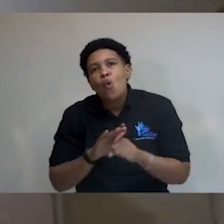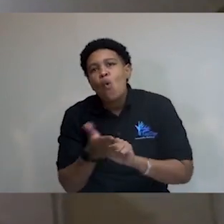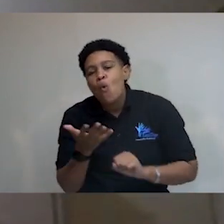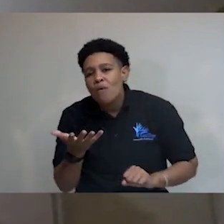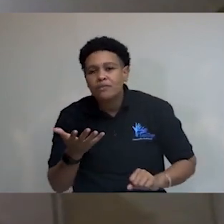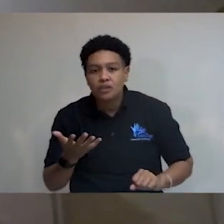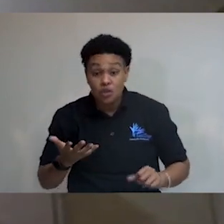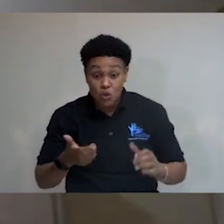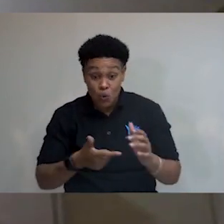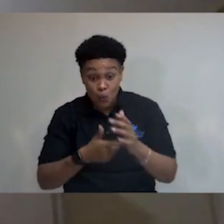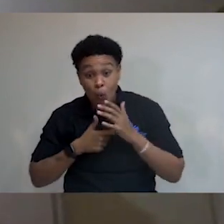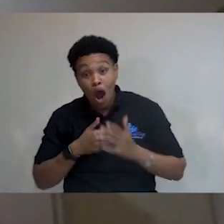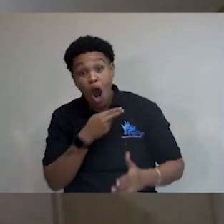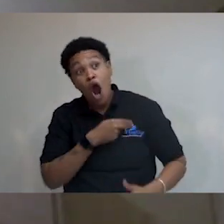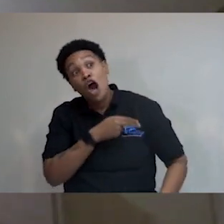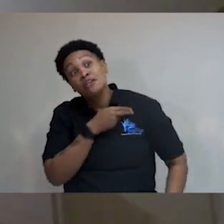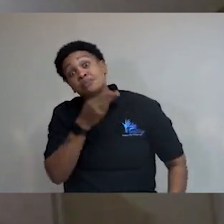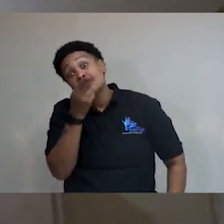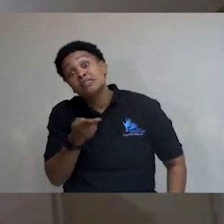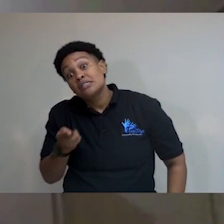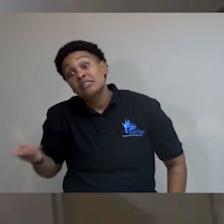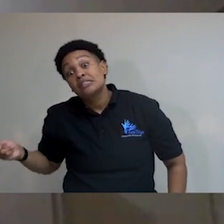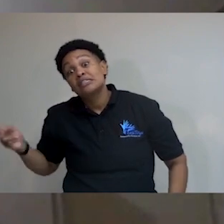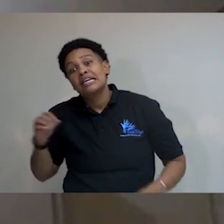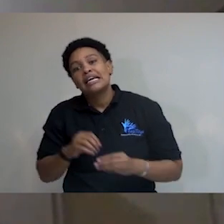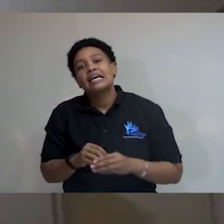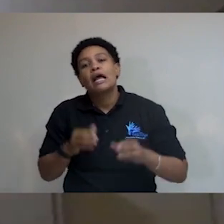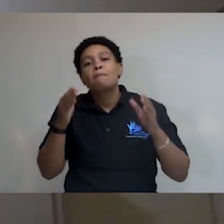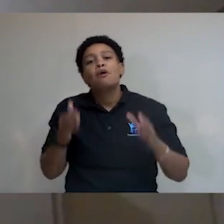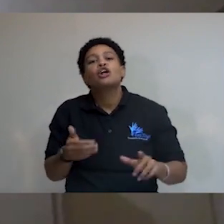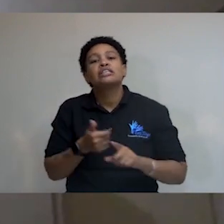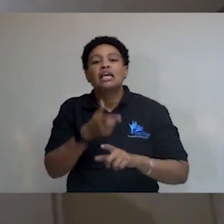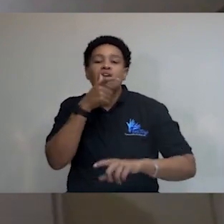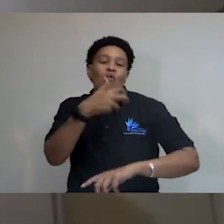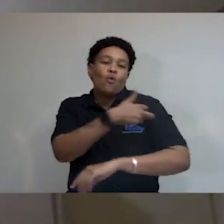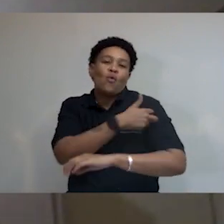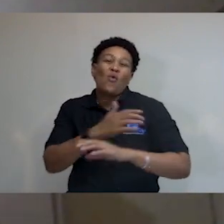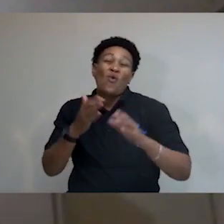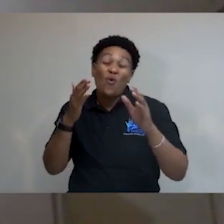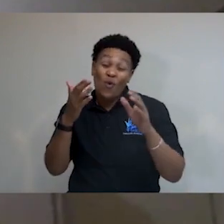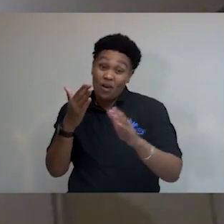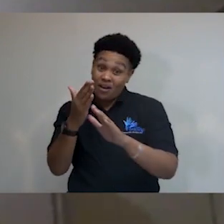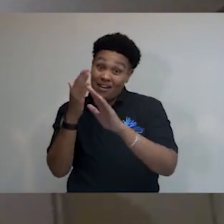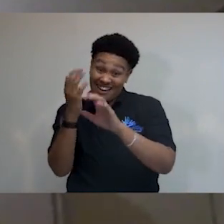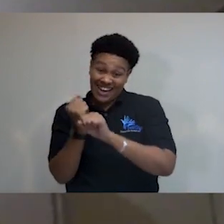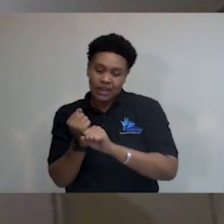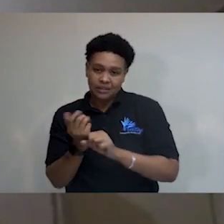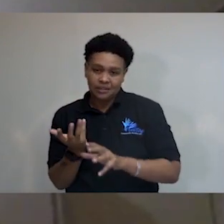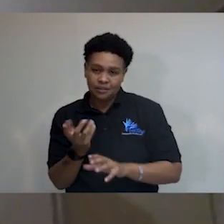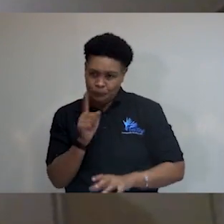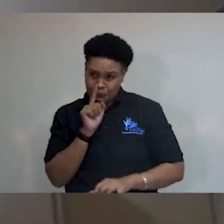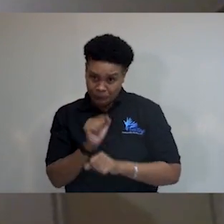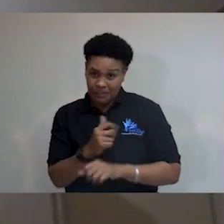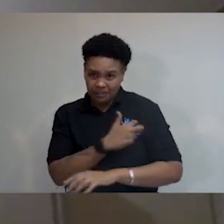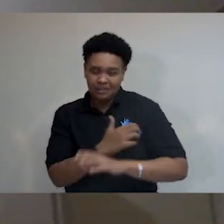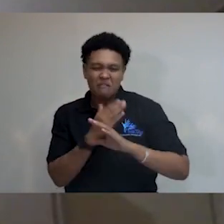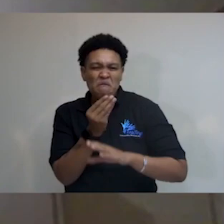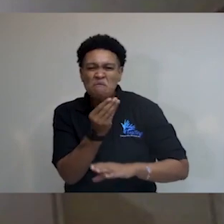COVID requiring hospitalization in persons who are vaccinated. These vaccines